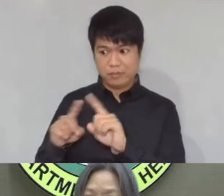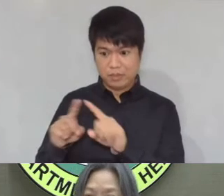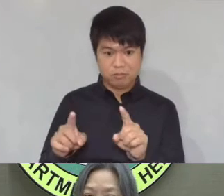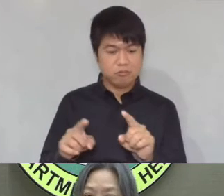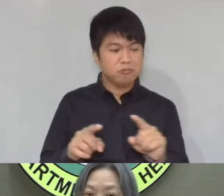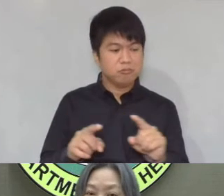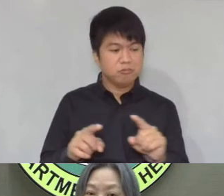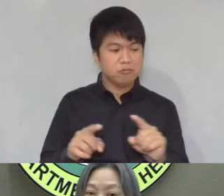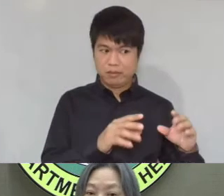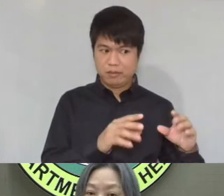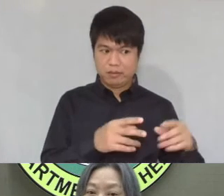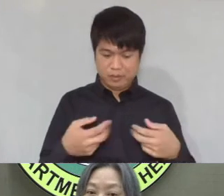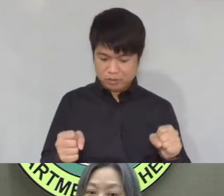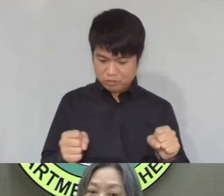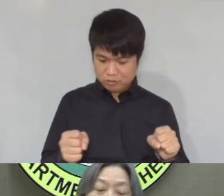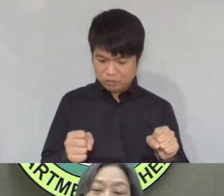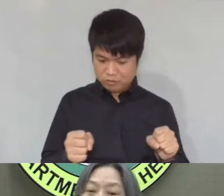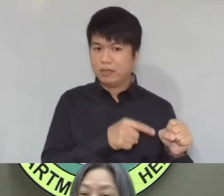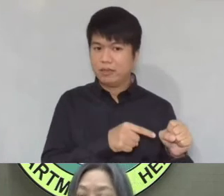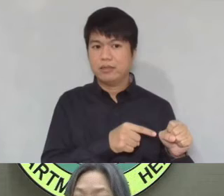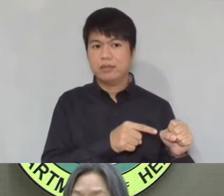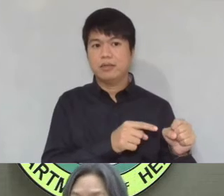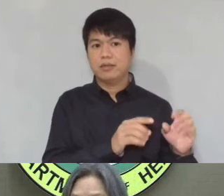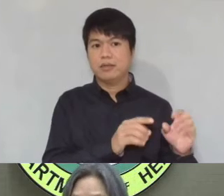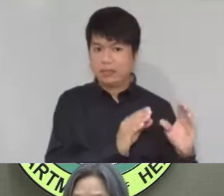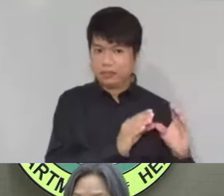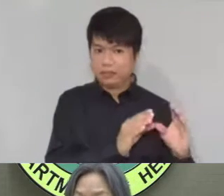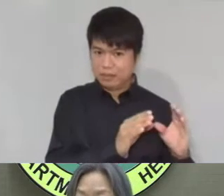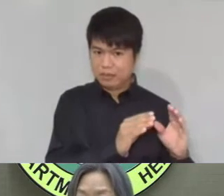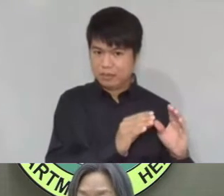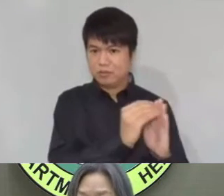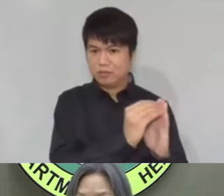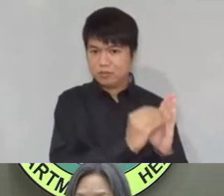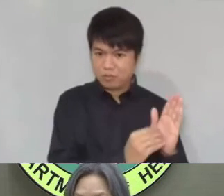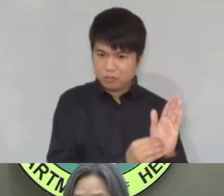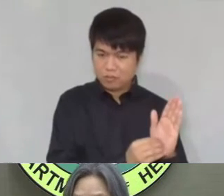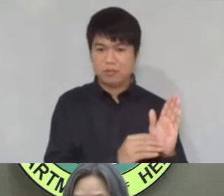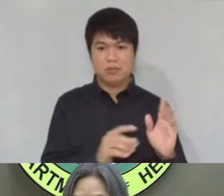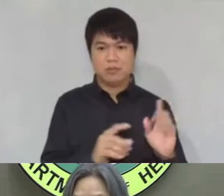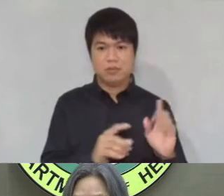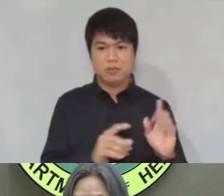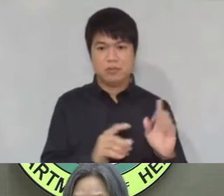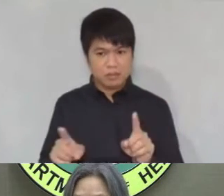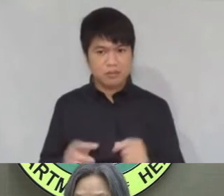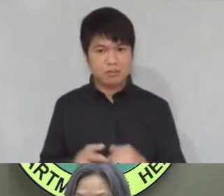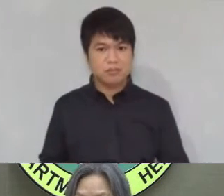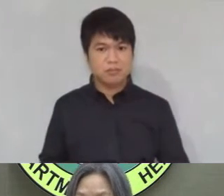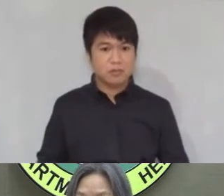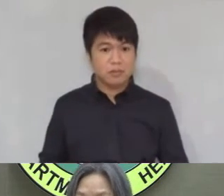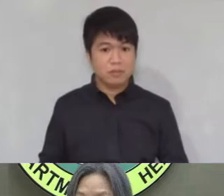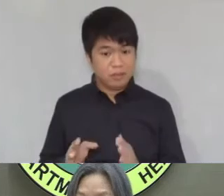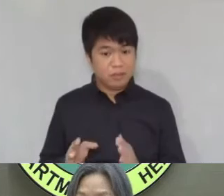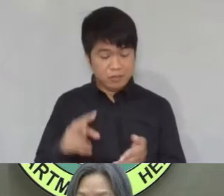licensing versus credentialing, di ba? Then yung magandang clarify as to the processes at this point.